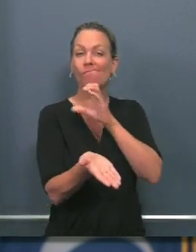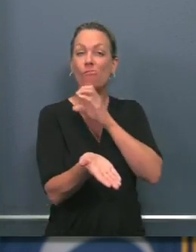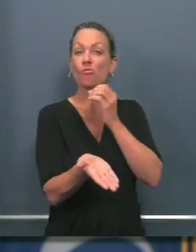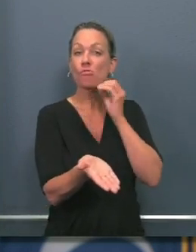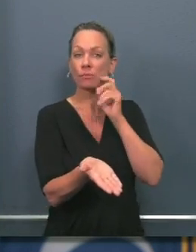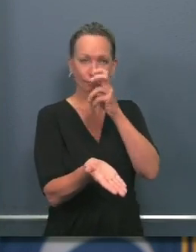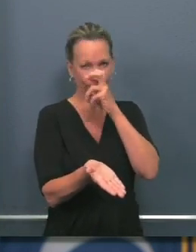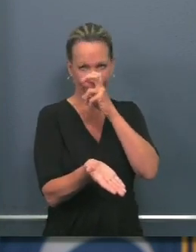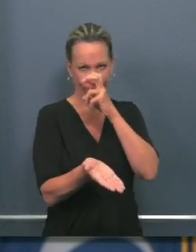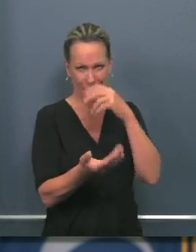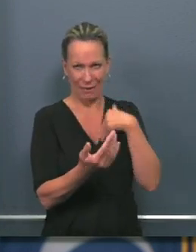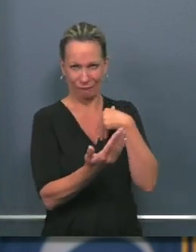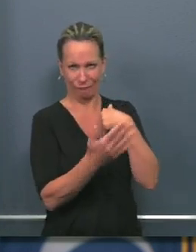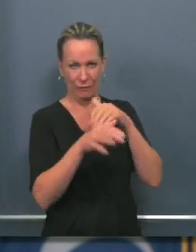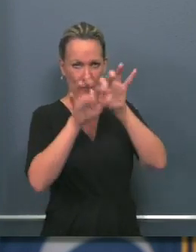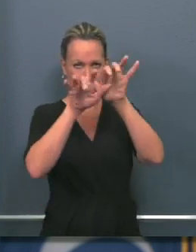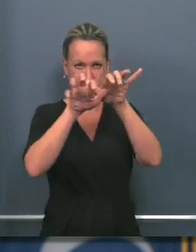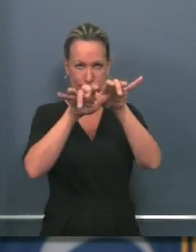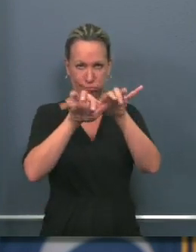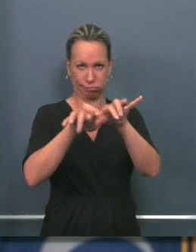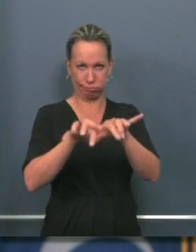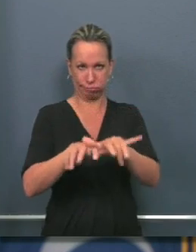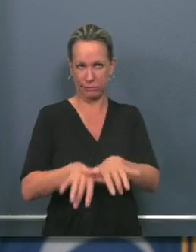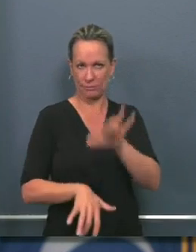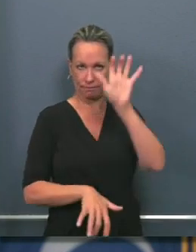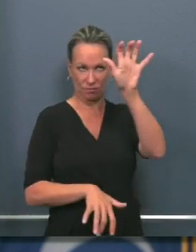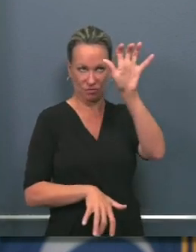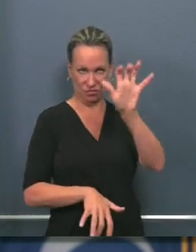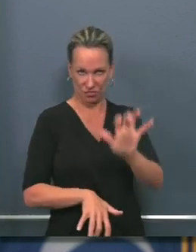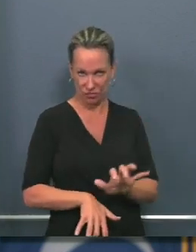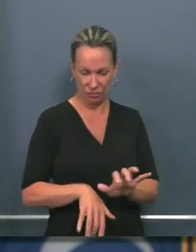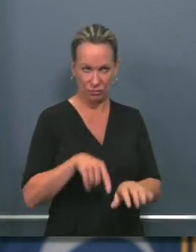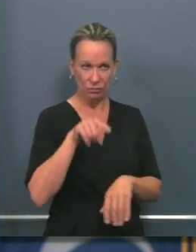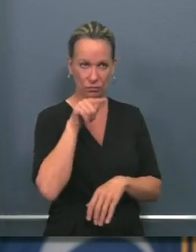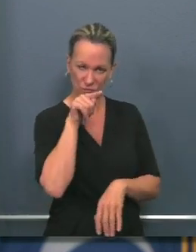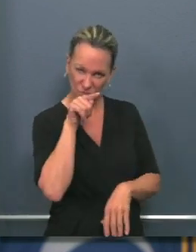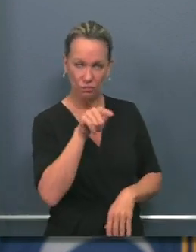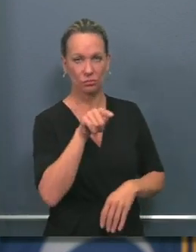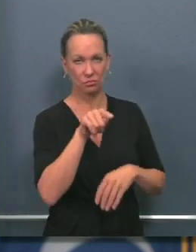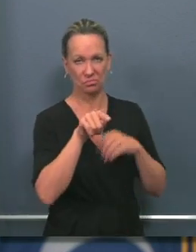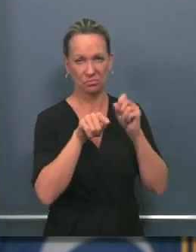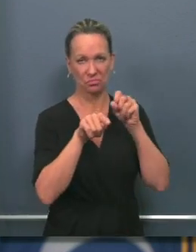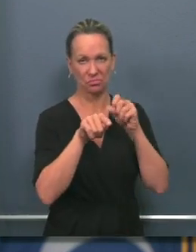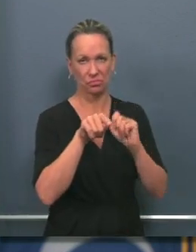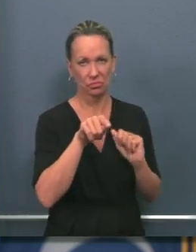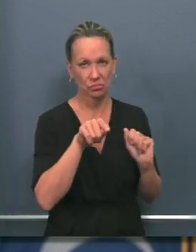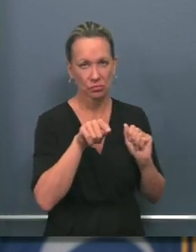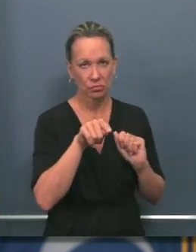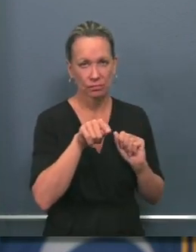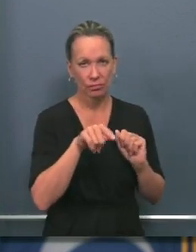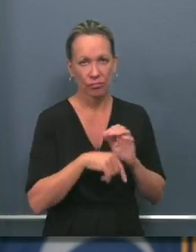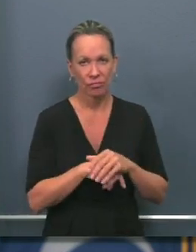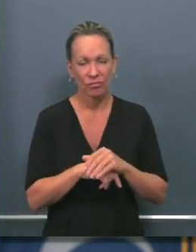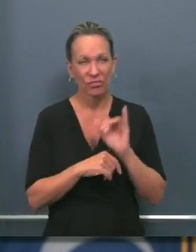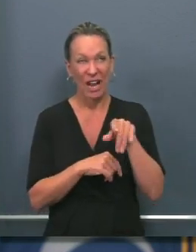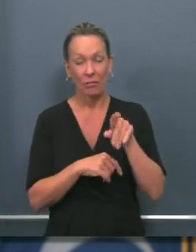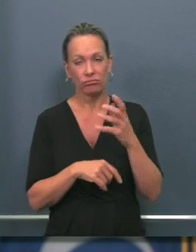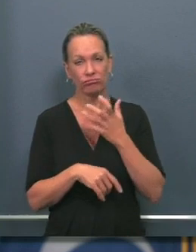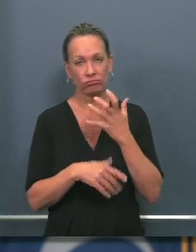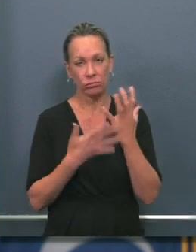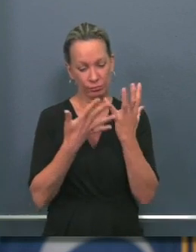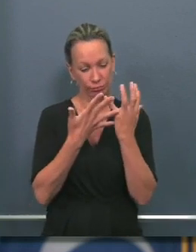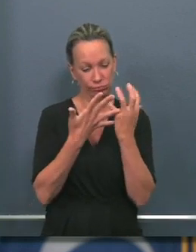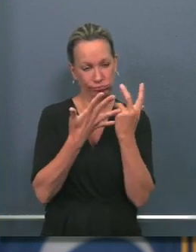licensed facilities for seniors across this state. It's been the point of spear of focus of this administration going back to the beginning of the